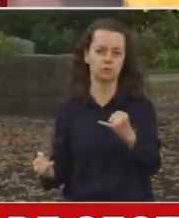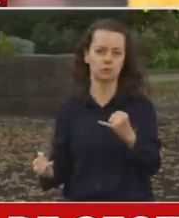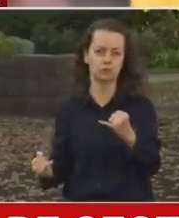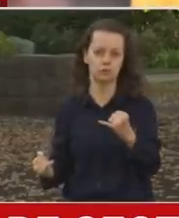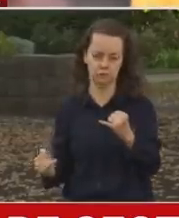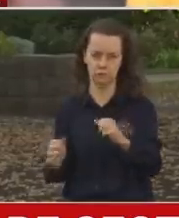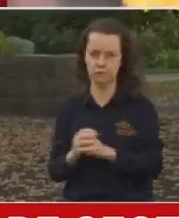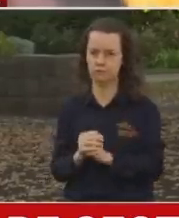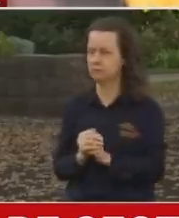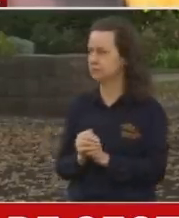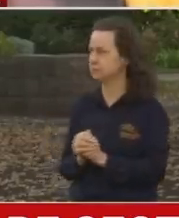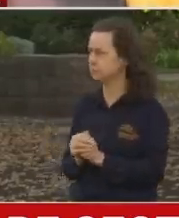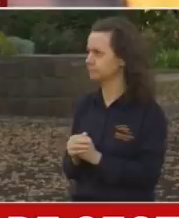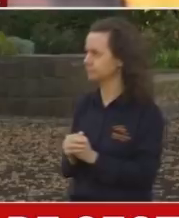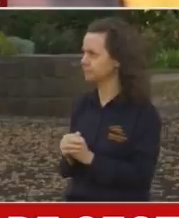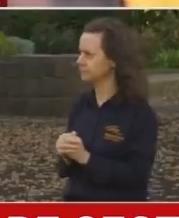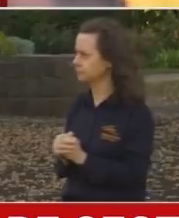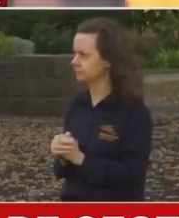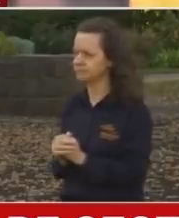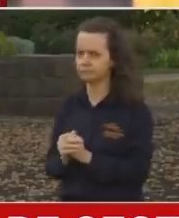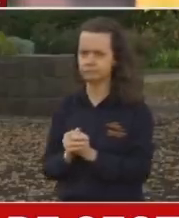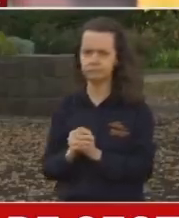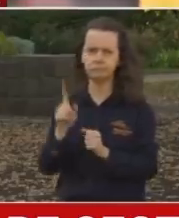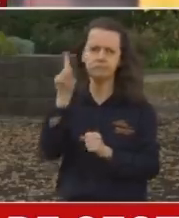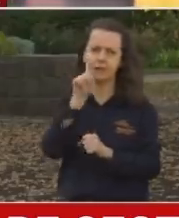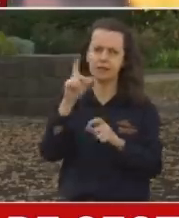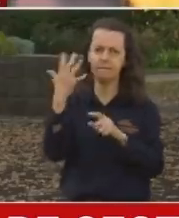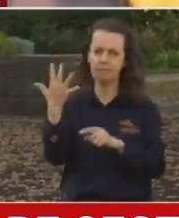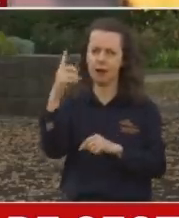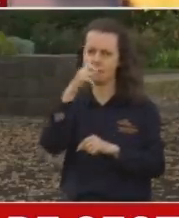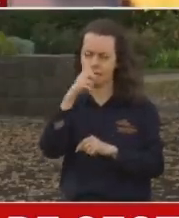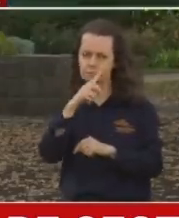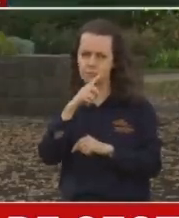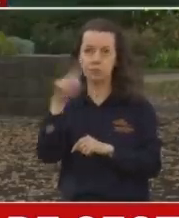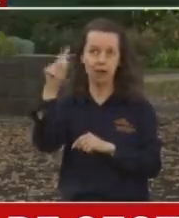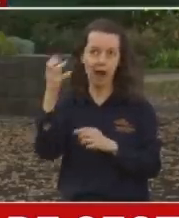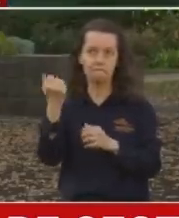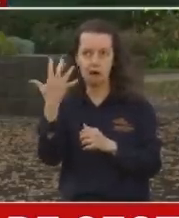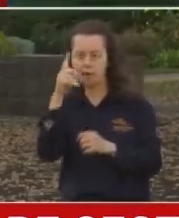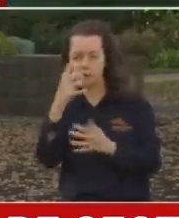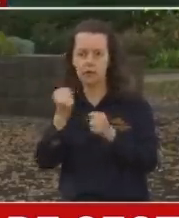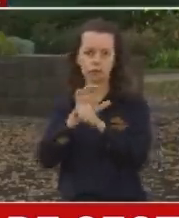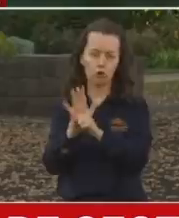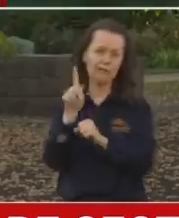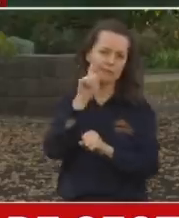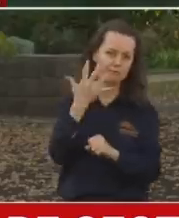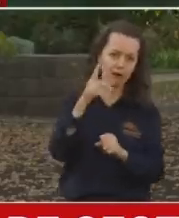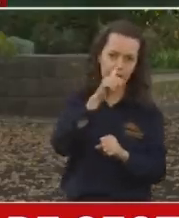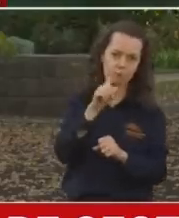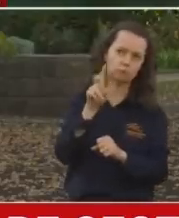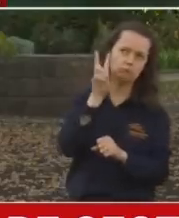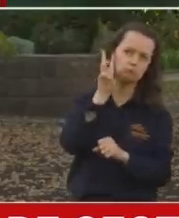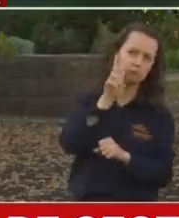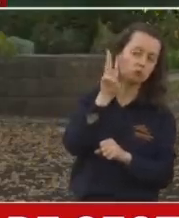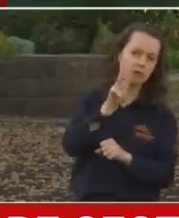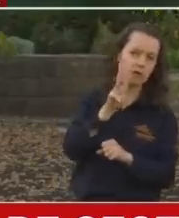I'm just trying to work out what this lockdown has achieved so far. As Professor Sutton outlined, the ultimate goal of